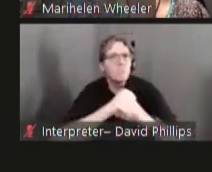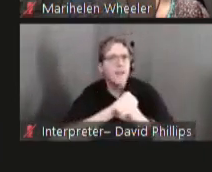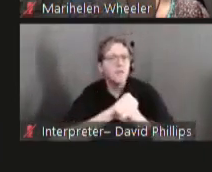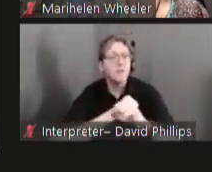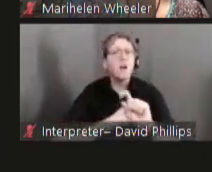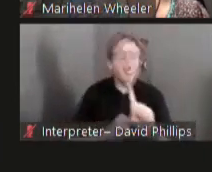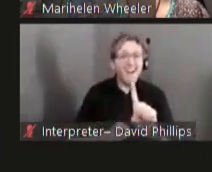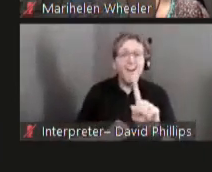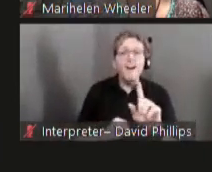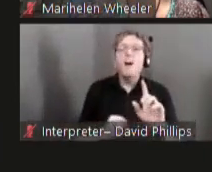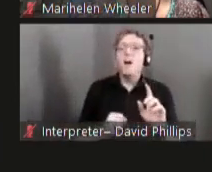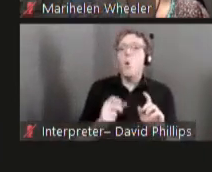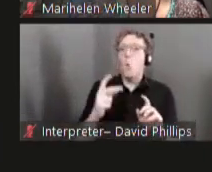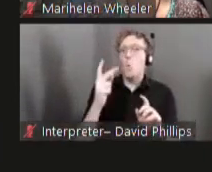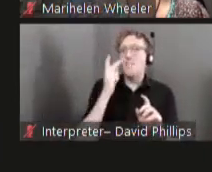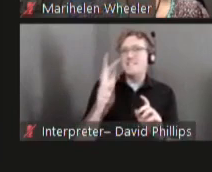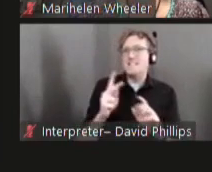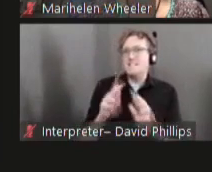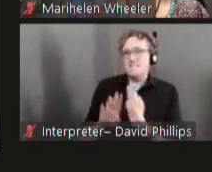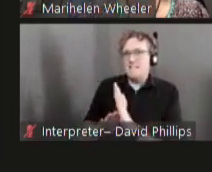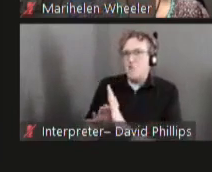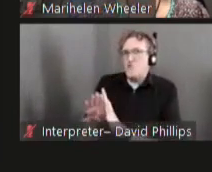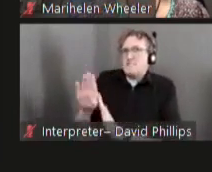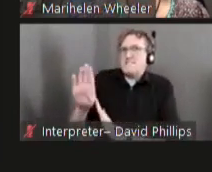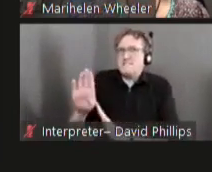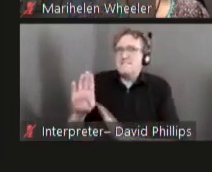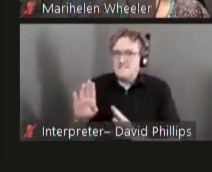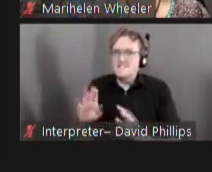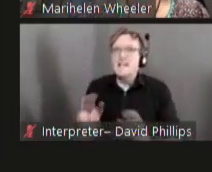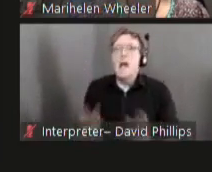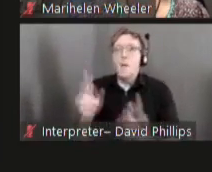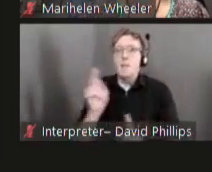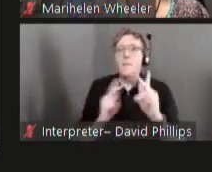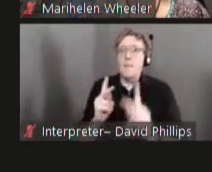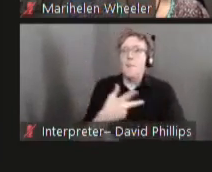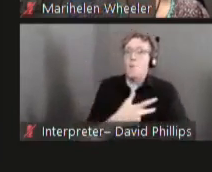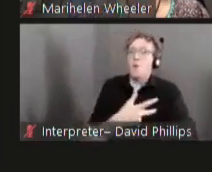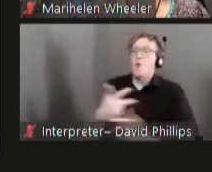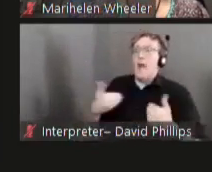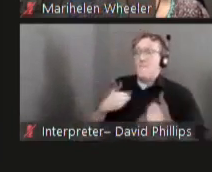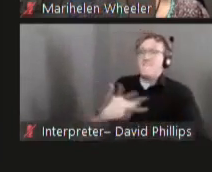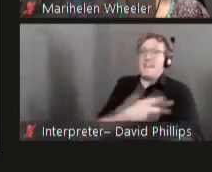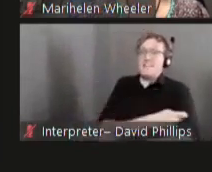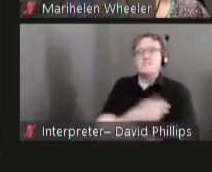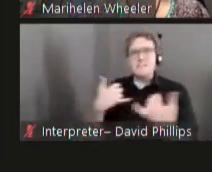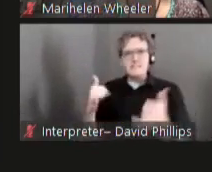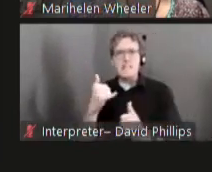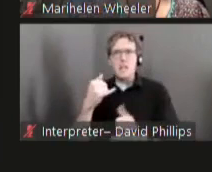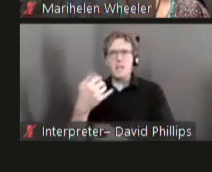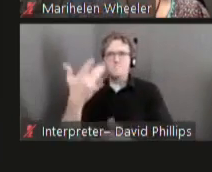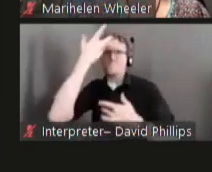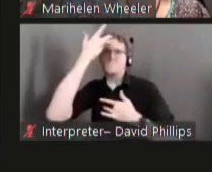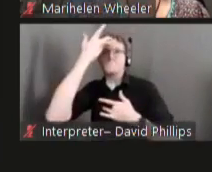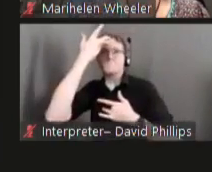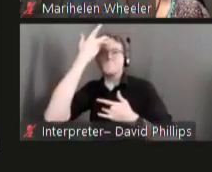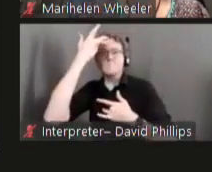we have seen a certain trend in increase overall in numbers of vaccinated people that get infected. And when we specifically look at